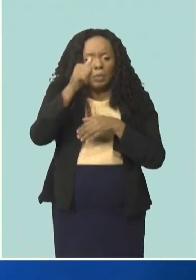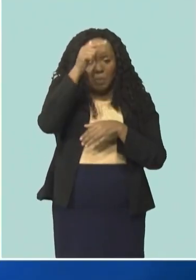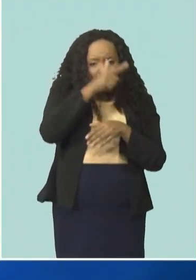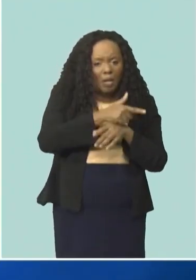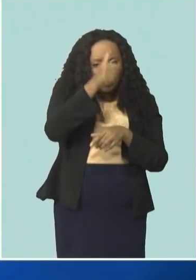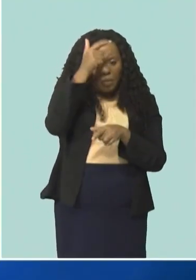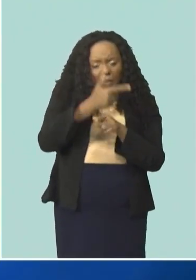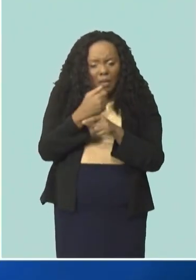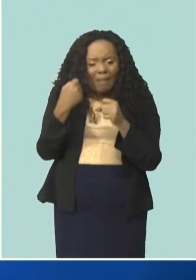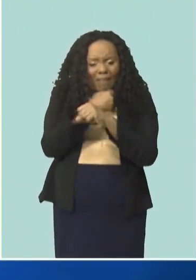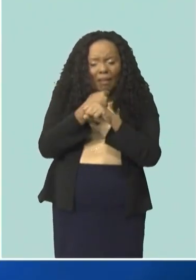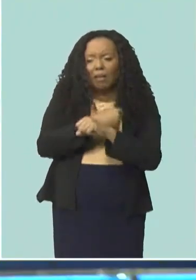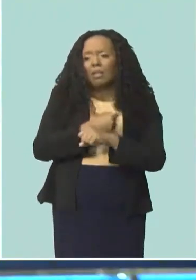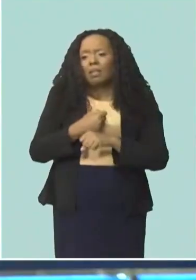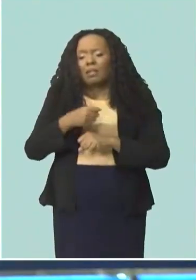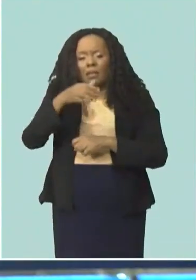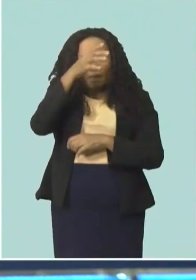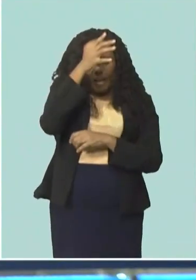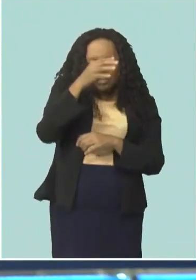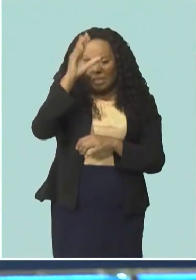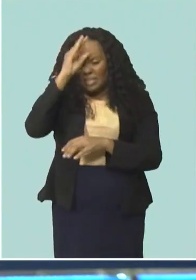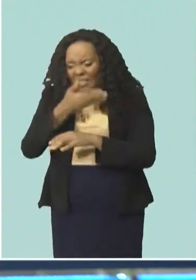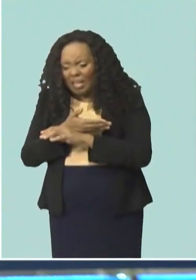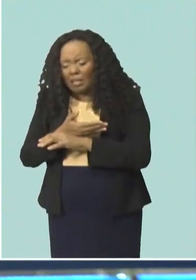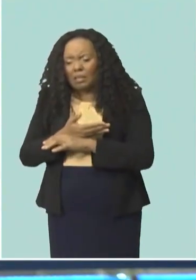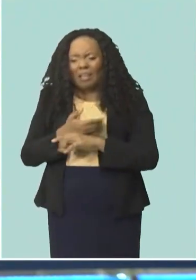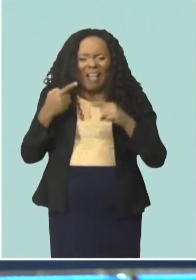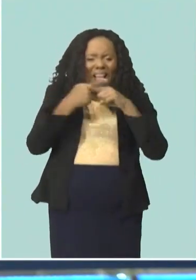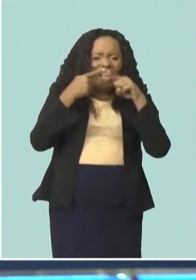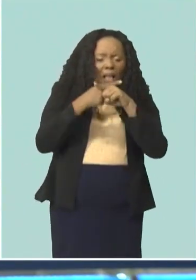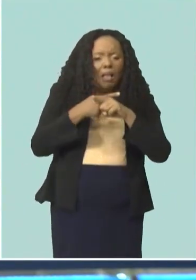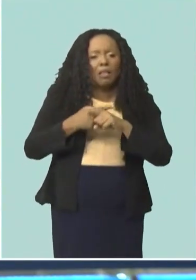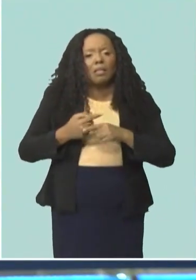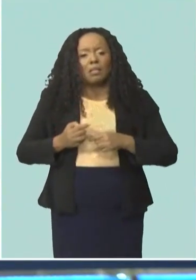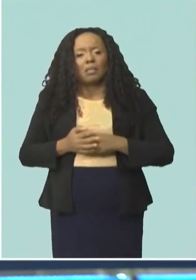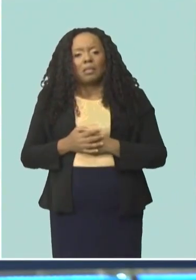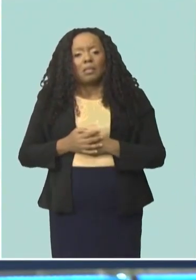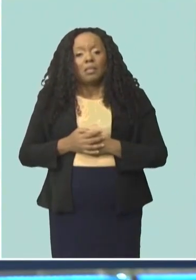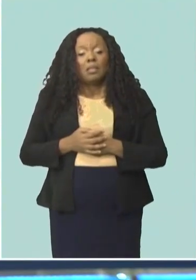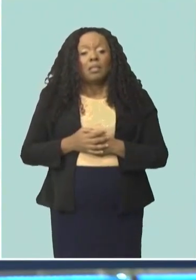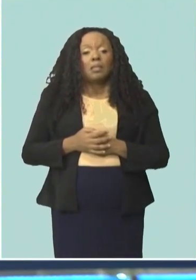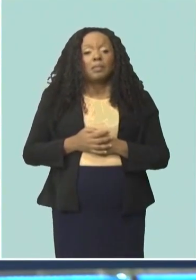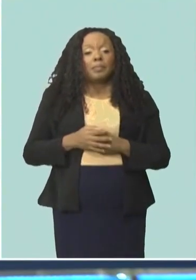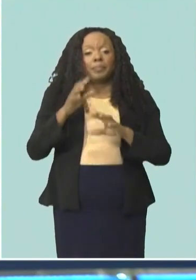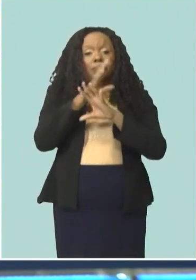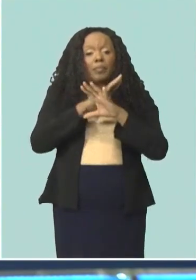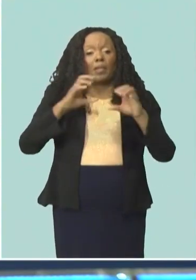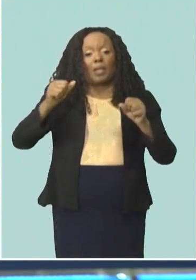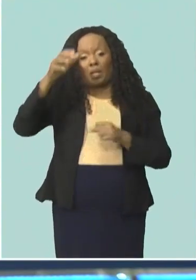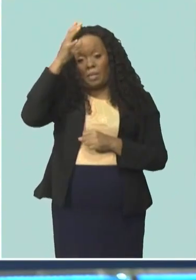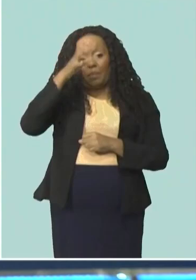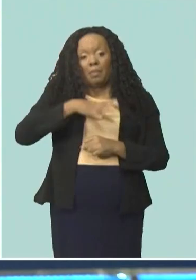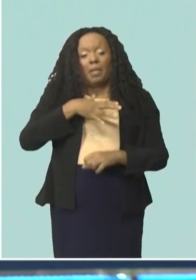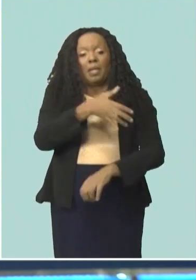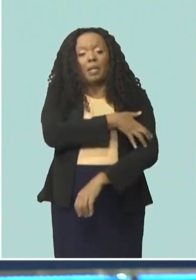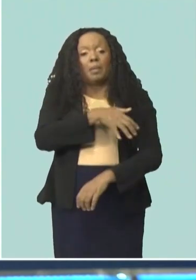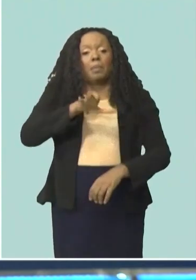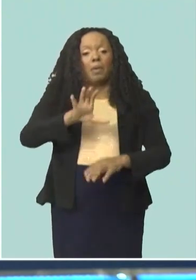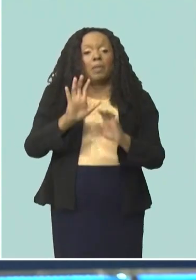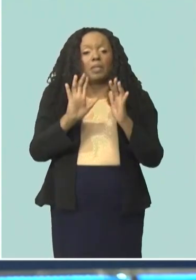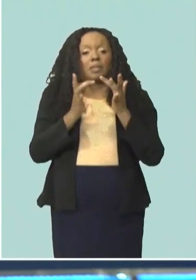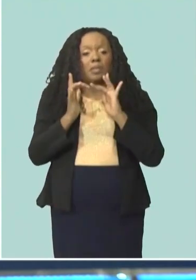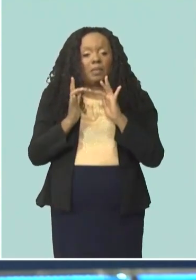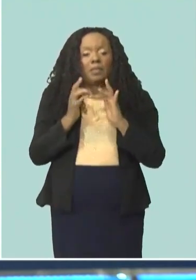against son, things like that. Meanwhile, also speaking on Morning Barbados, President of the Men's Empowerment Network,